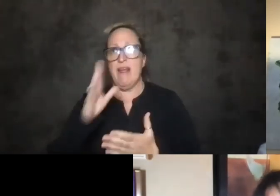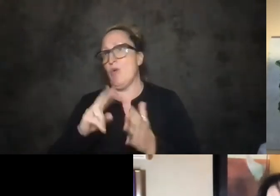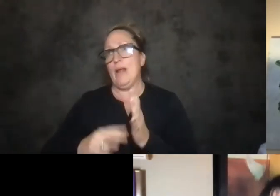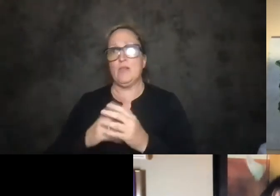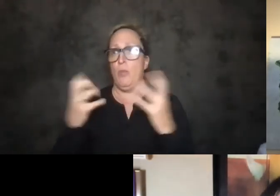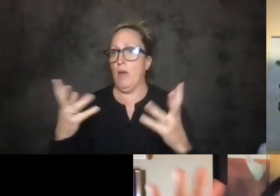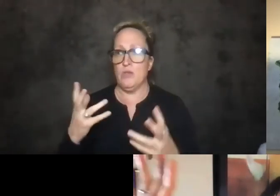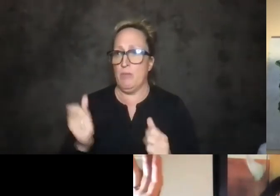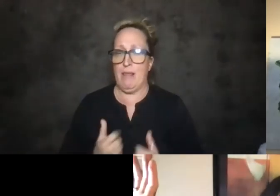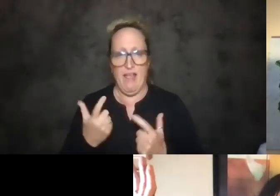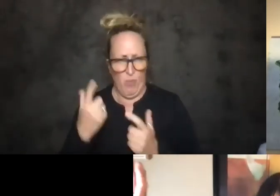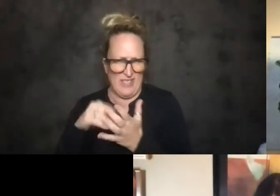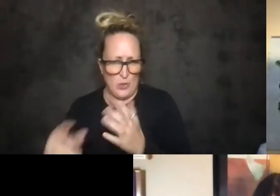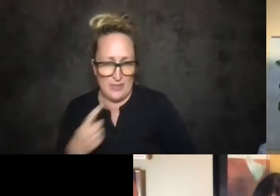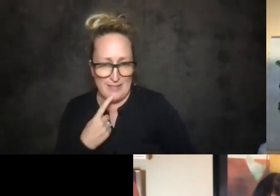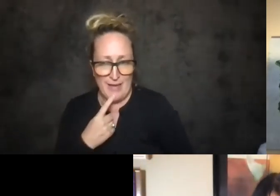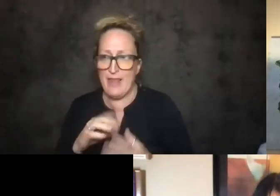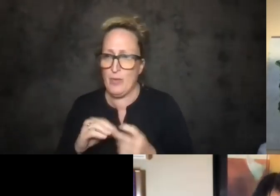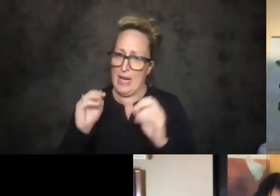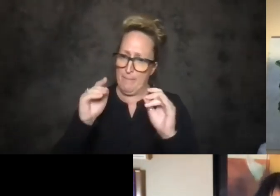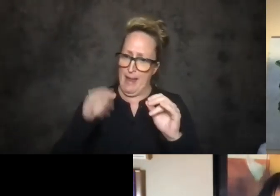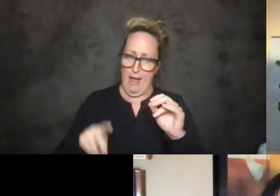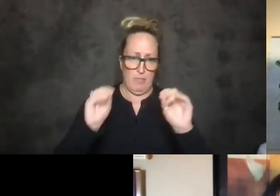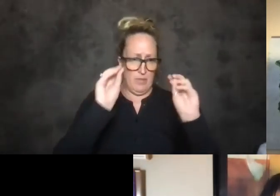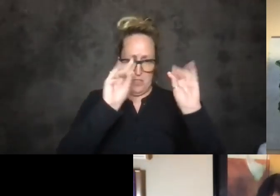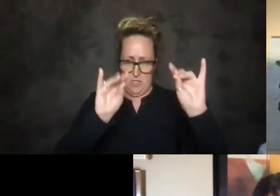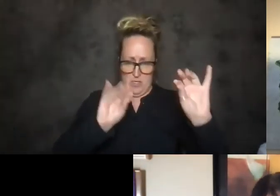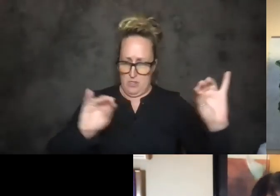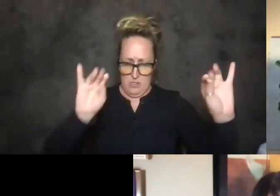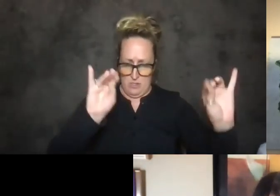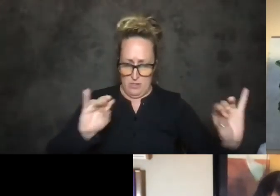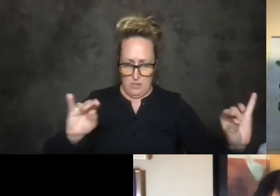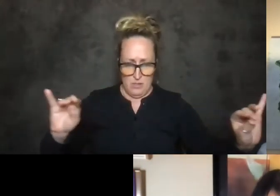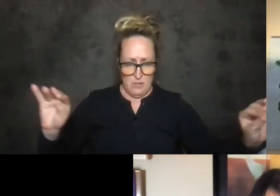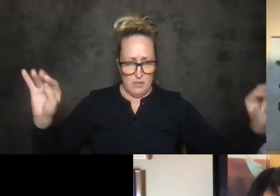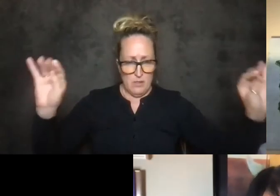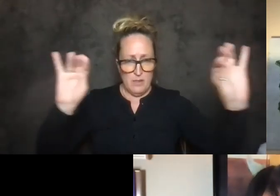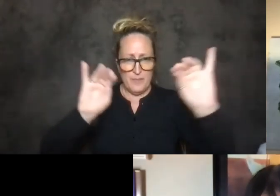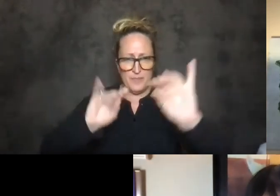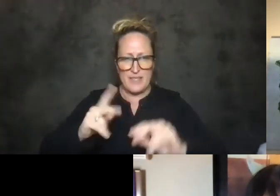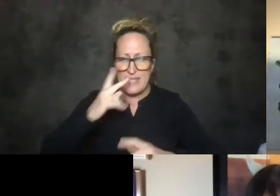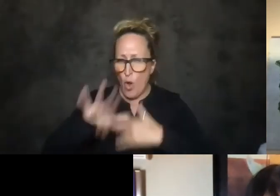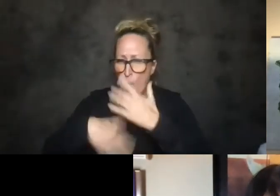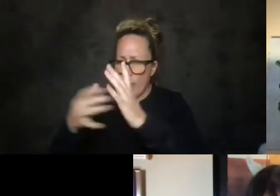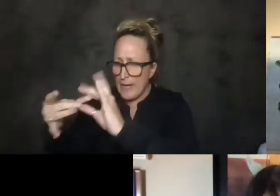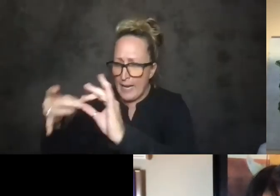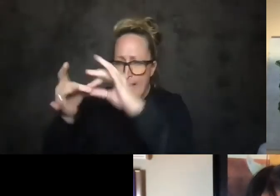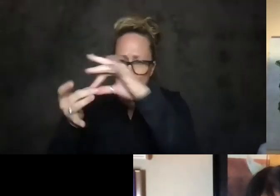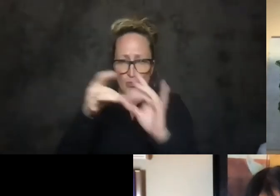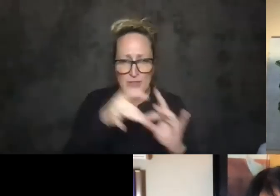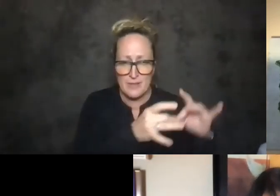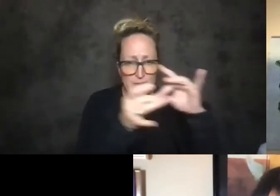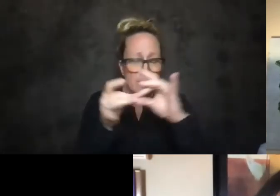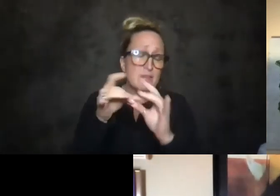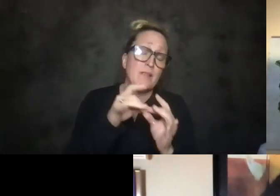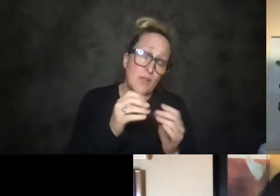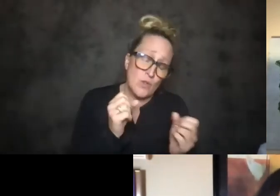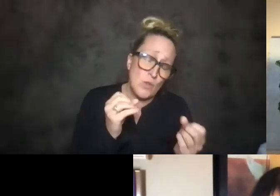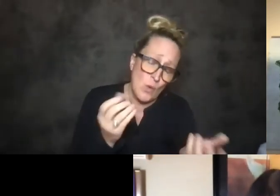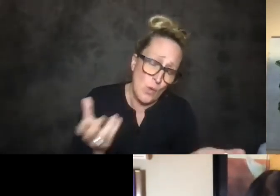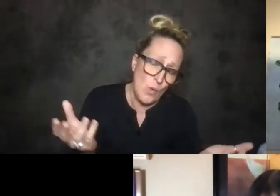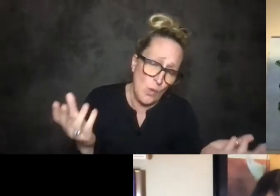life. And then we made a big map, and you could see how you know, all the connections. And so